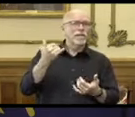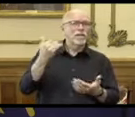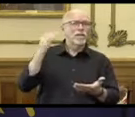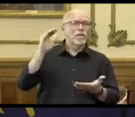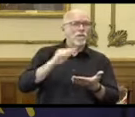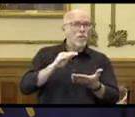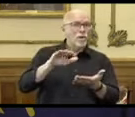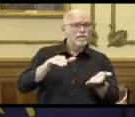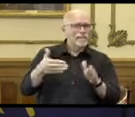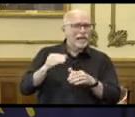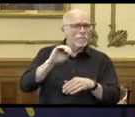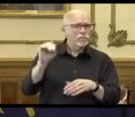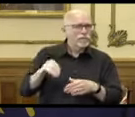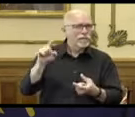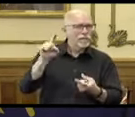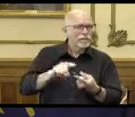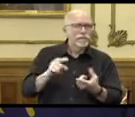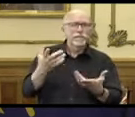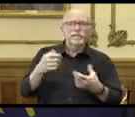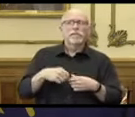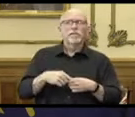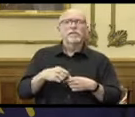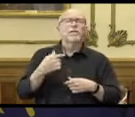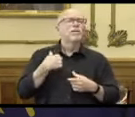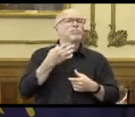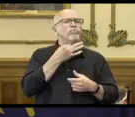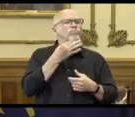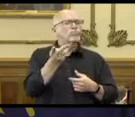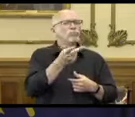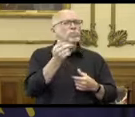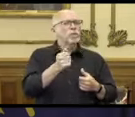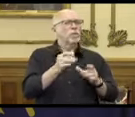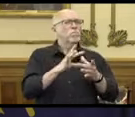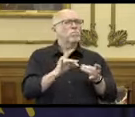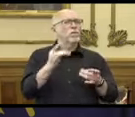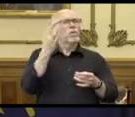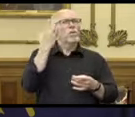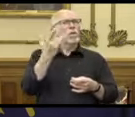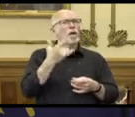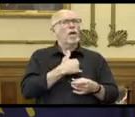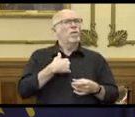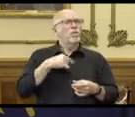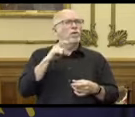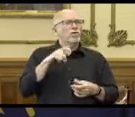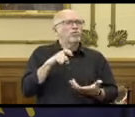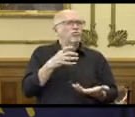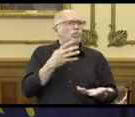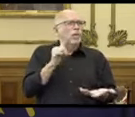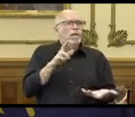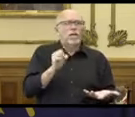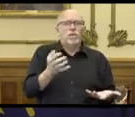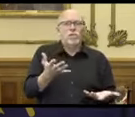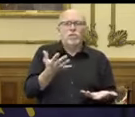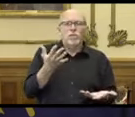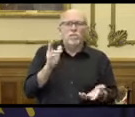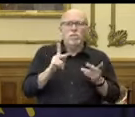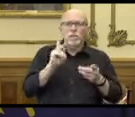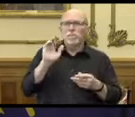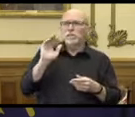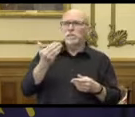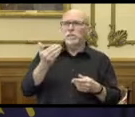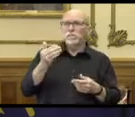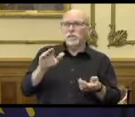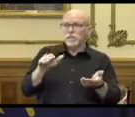mortality rate and our death rate is down. I wanted you to talk about why is it we should care. Basically, it seems like people only care if